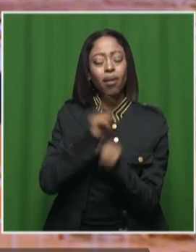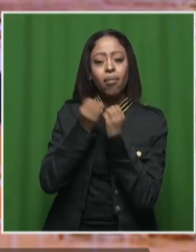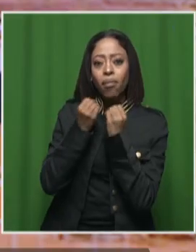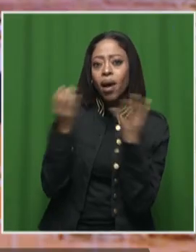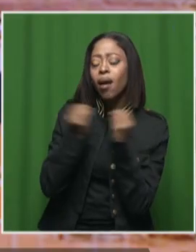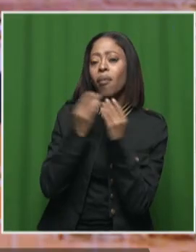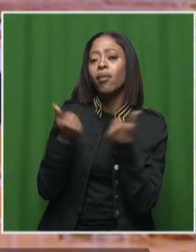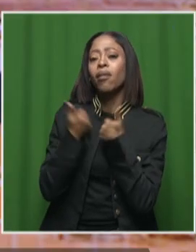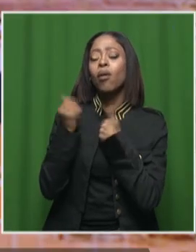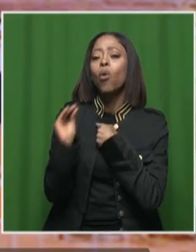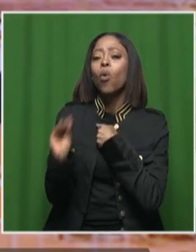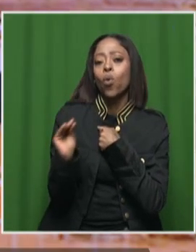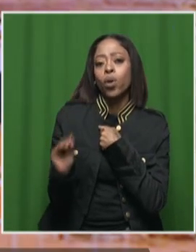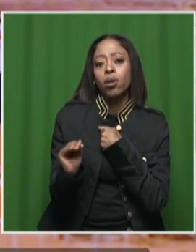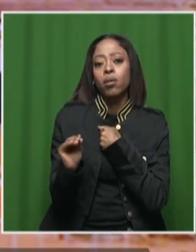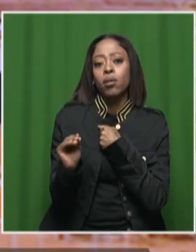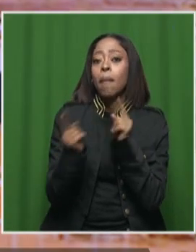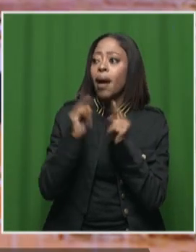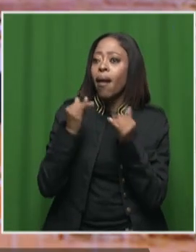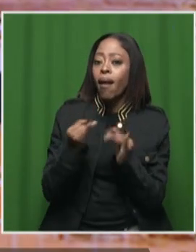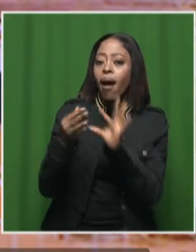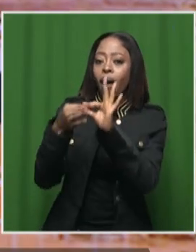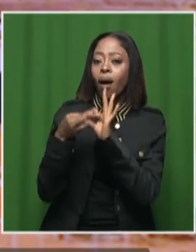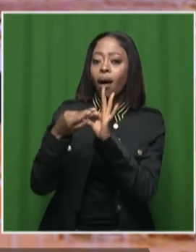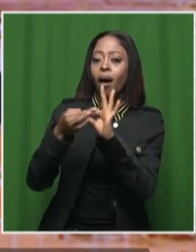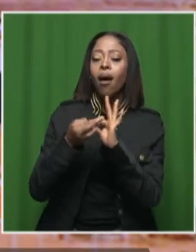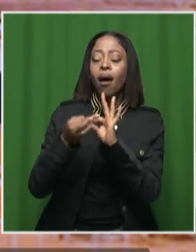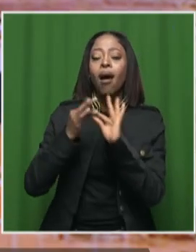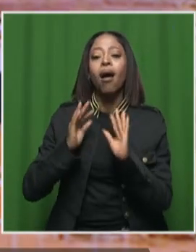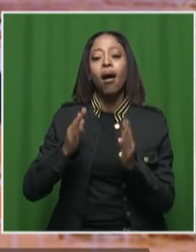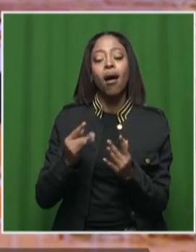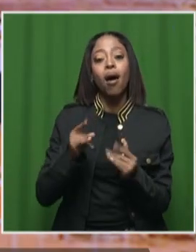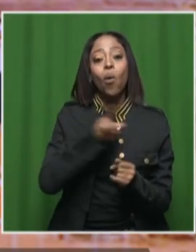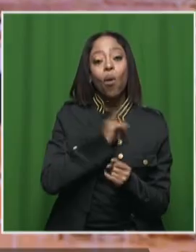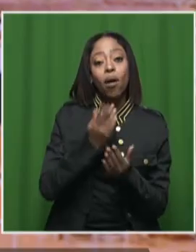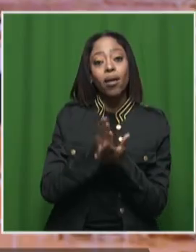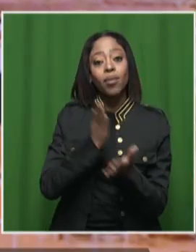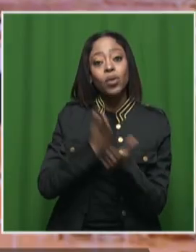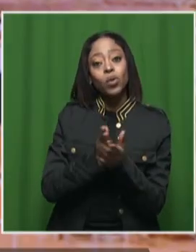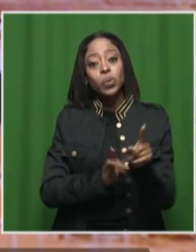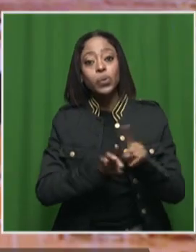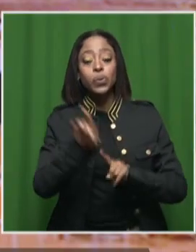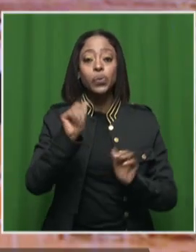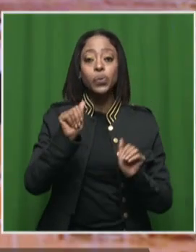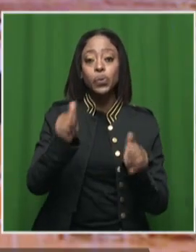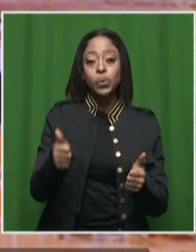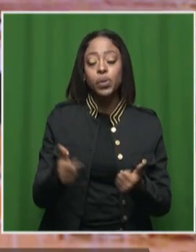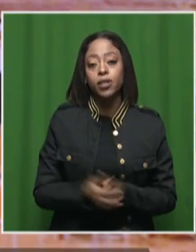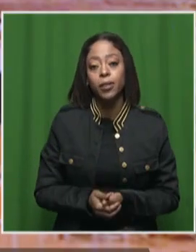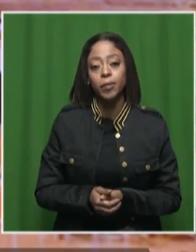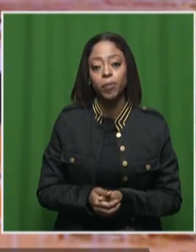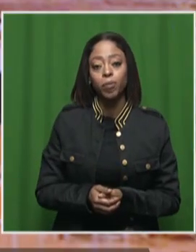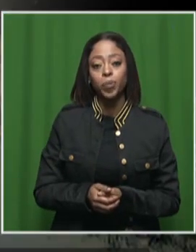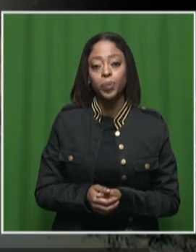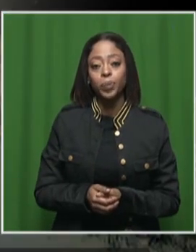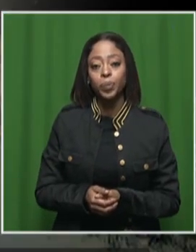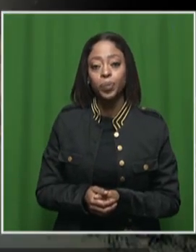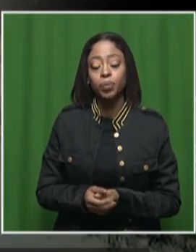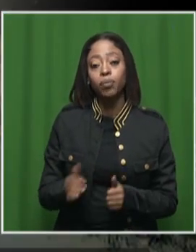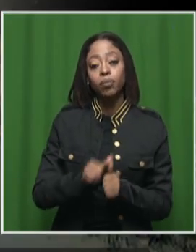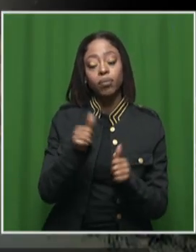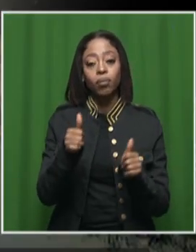challenges. How do they work together to try and ensure this is a success? Well, the